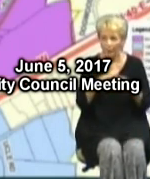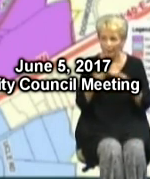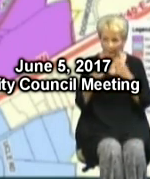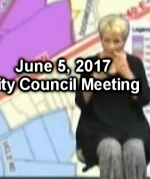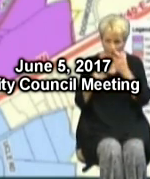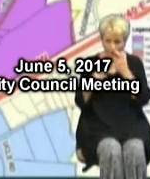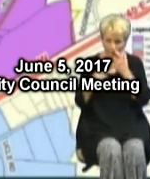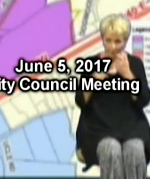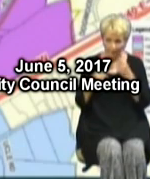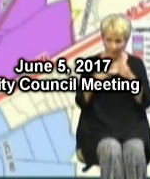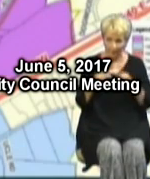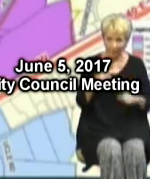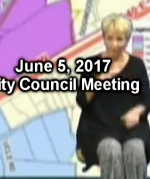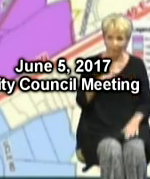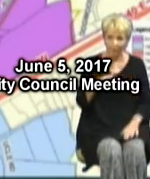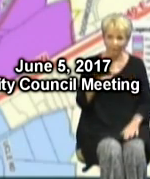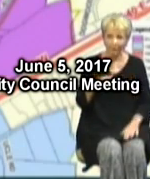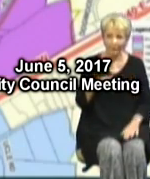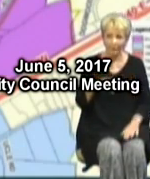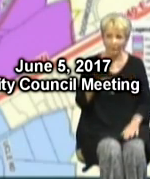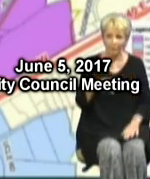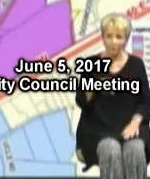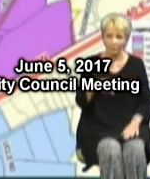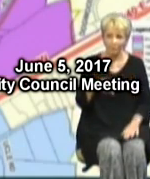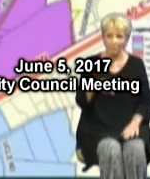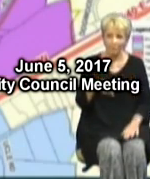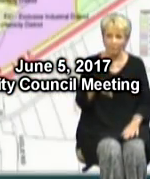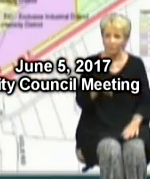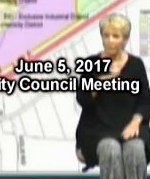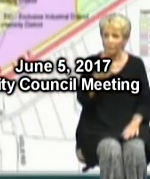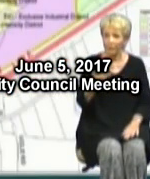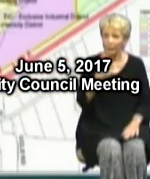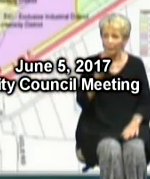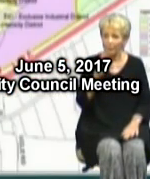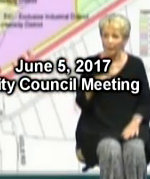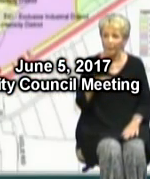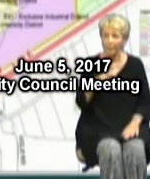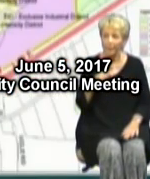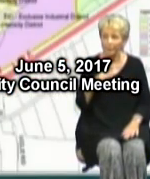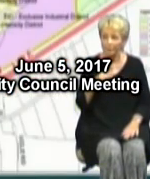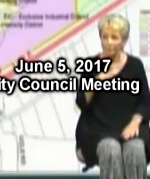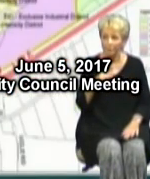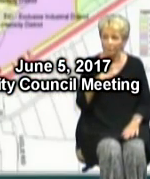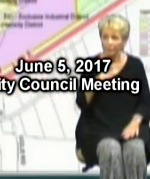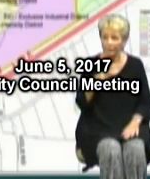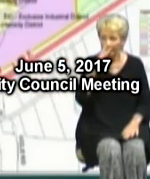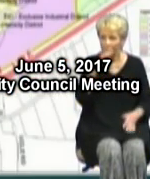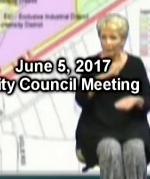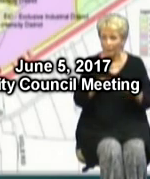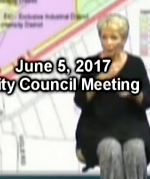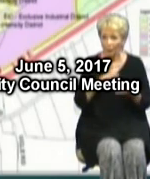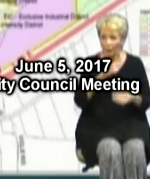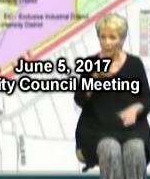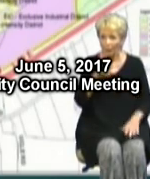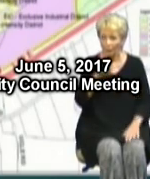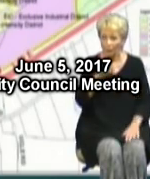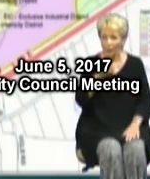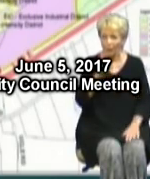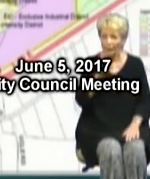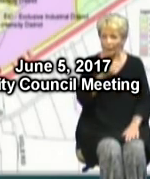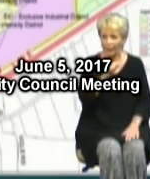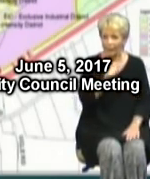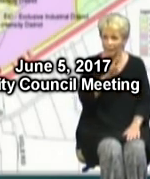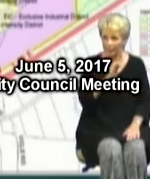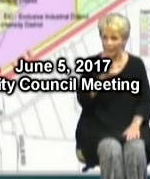correct. And okay. If we can go, Chad, to the next. Yeah, the next slide. To the next map. Tracks, if you see on here, it's tracks A, B, and C.